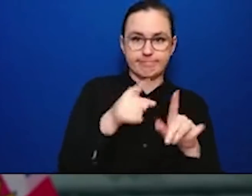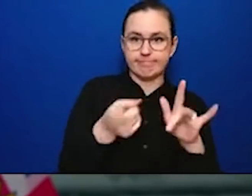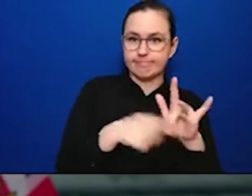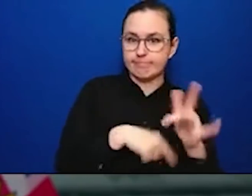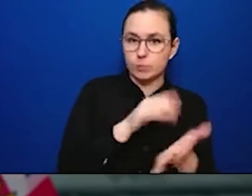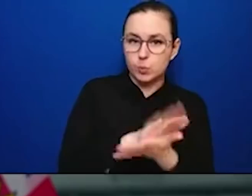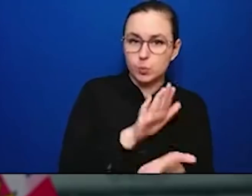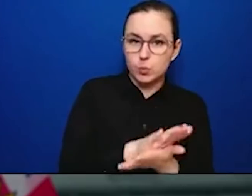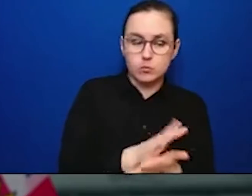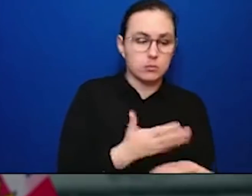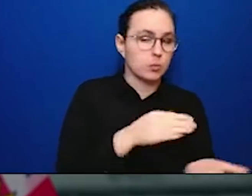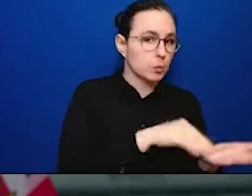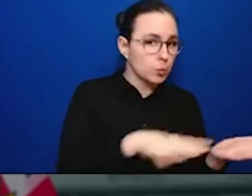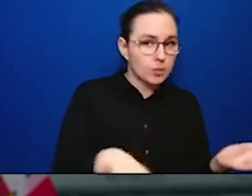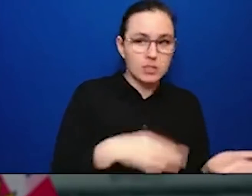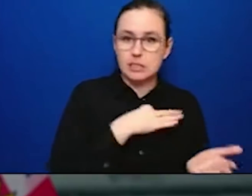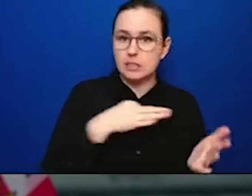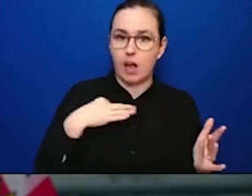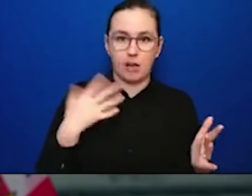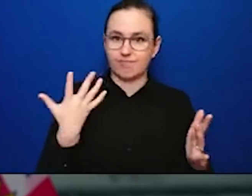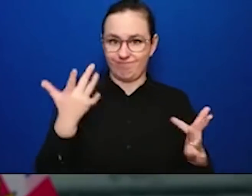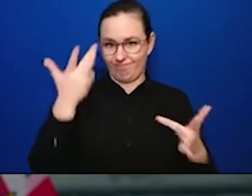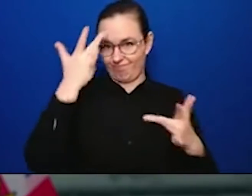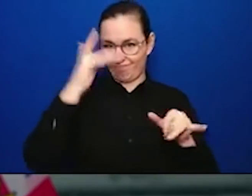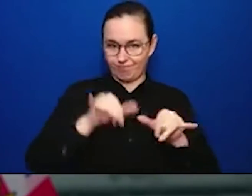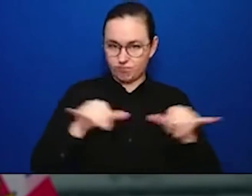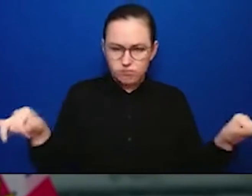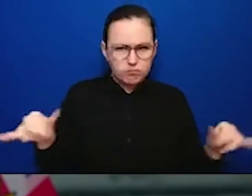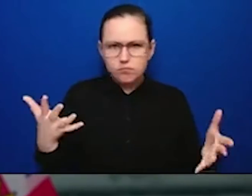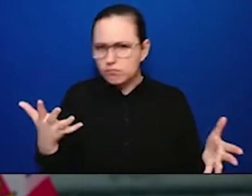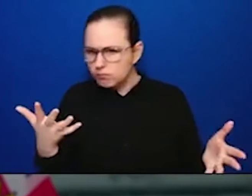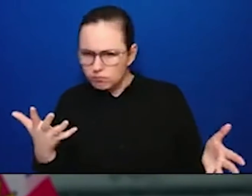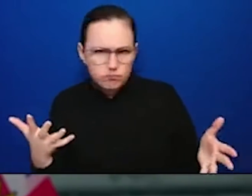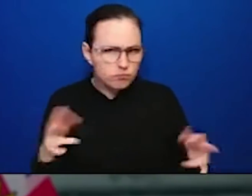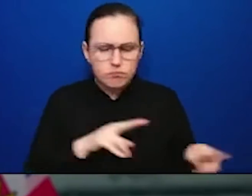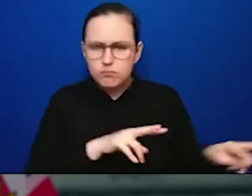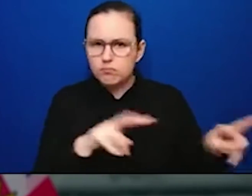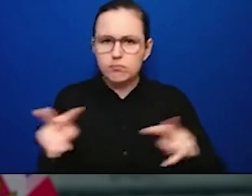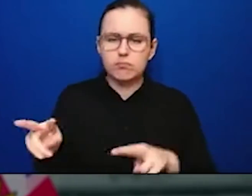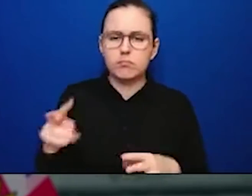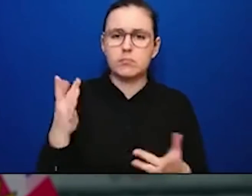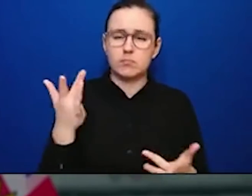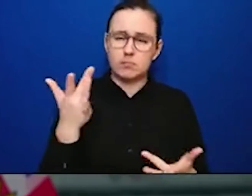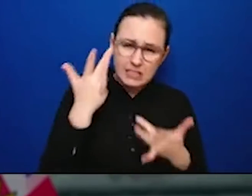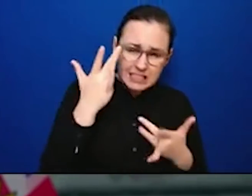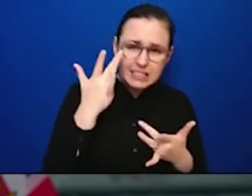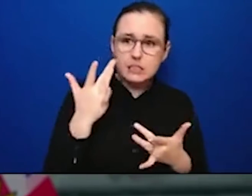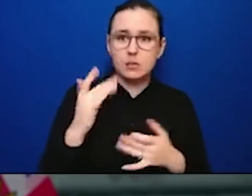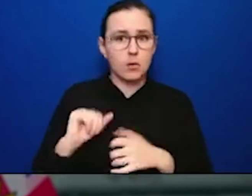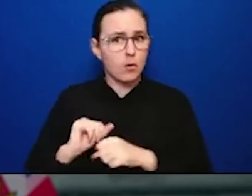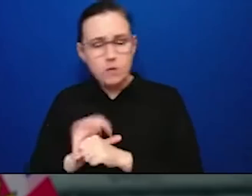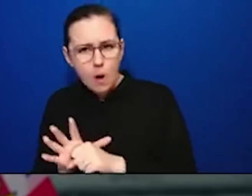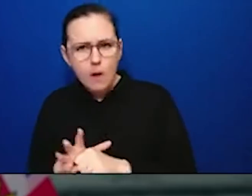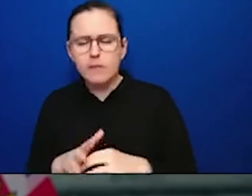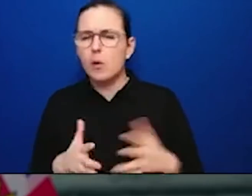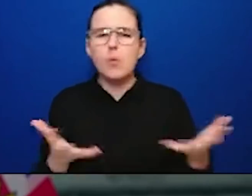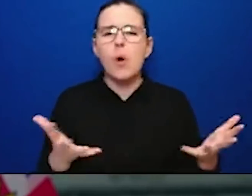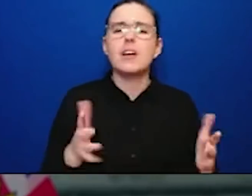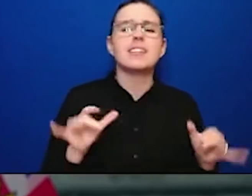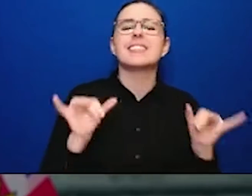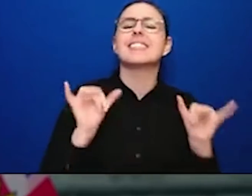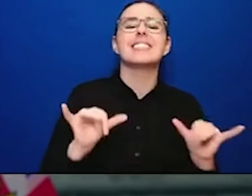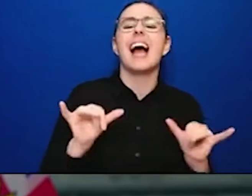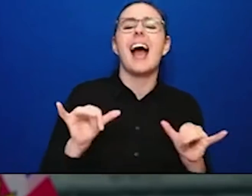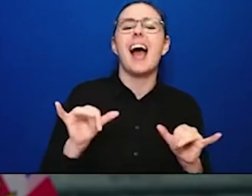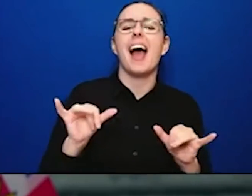sickness, what type of illness are we seeing? These are things that we have in place for influenza and